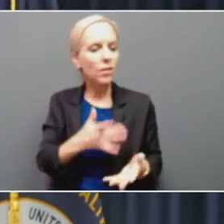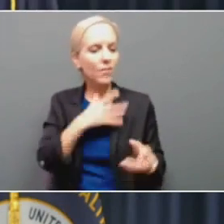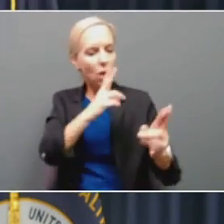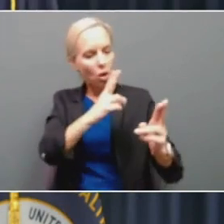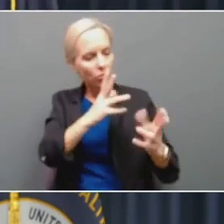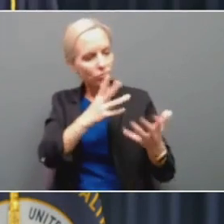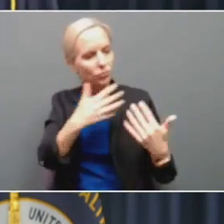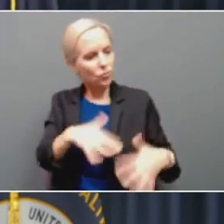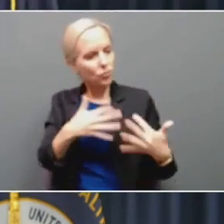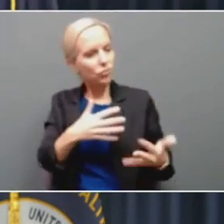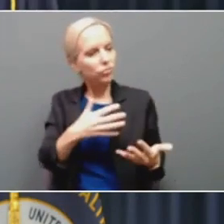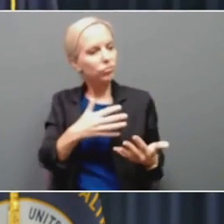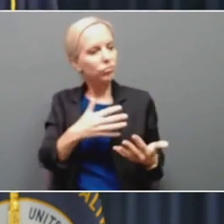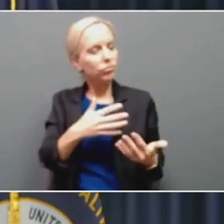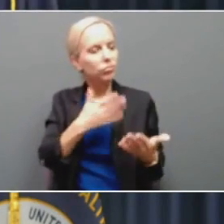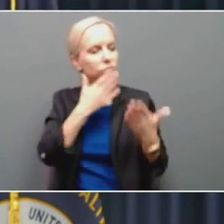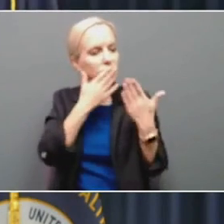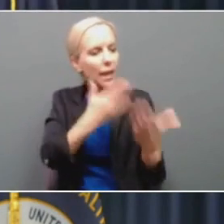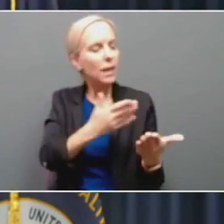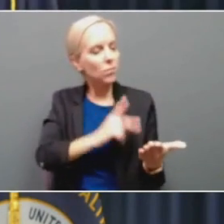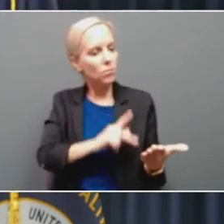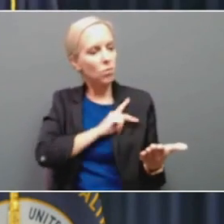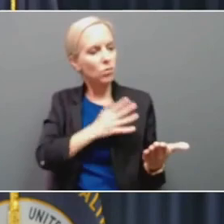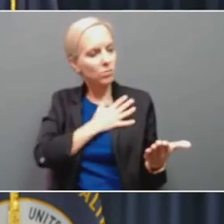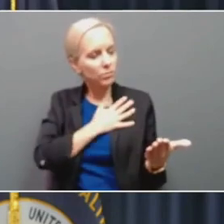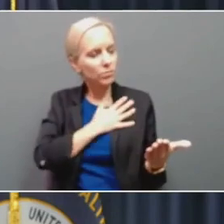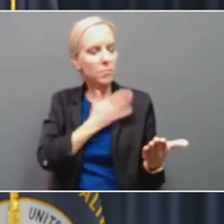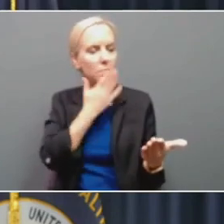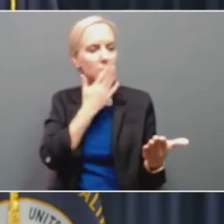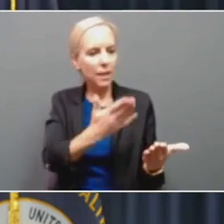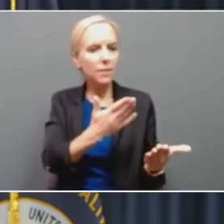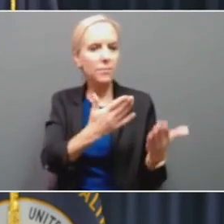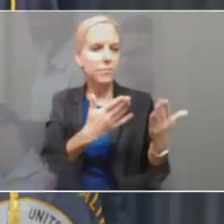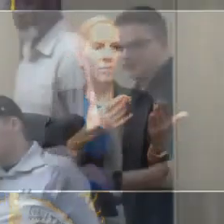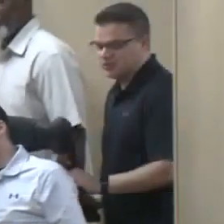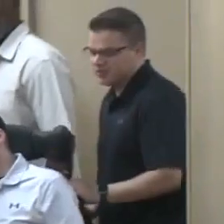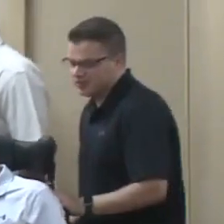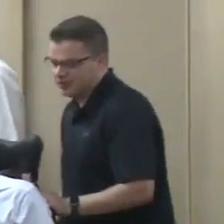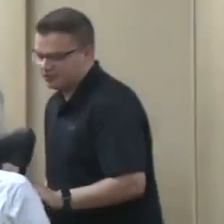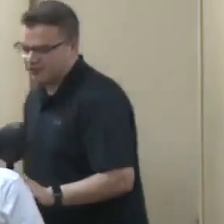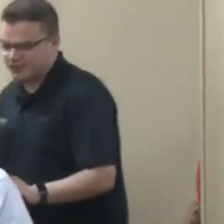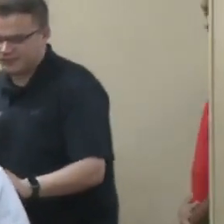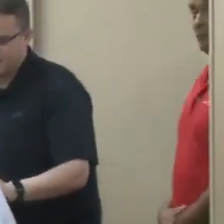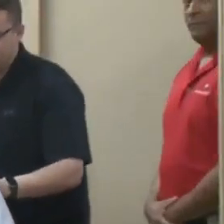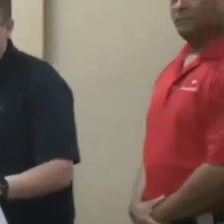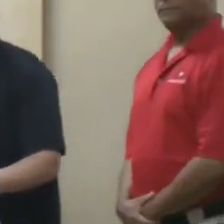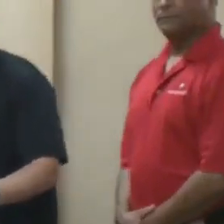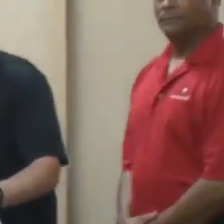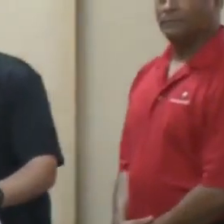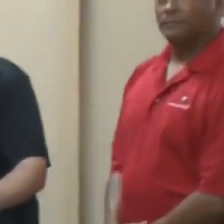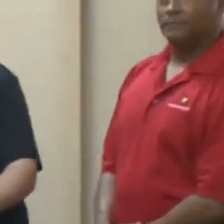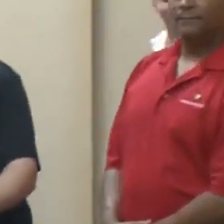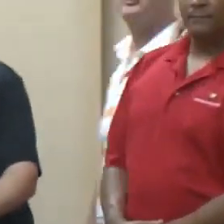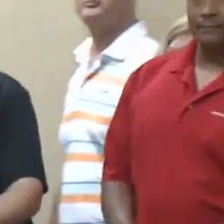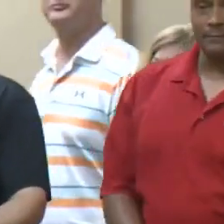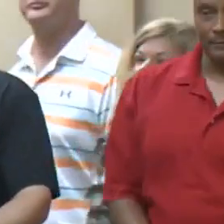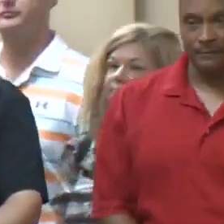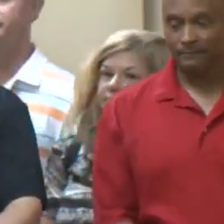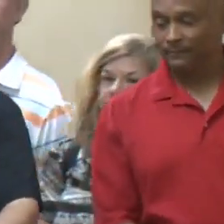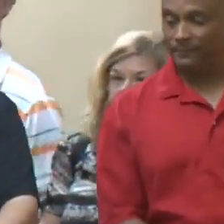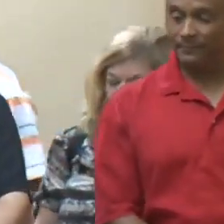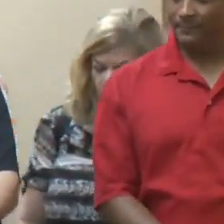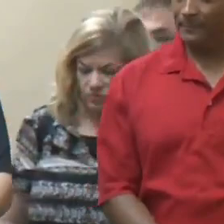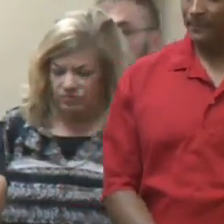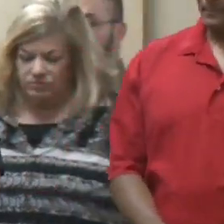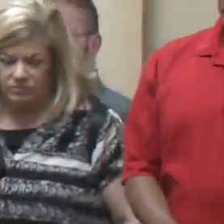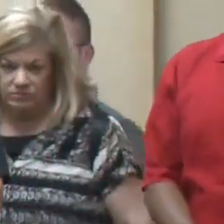for what he did that day. Governor Beshear commended Officer Nick Wilt for his bravery